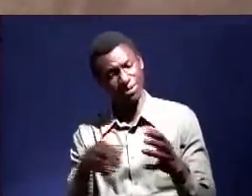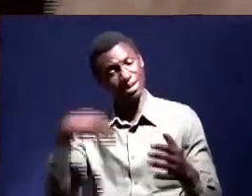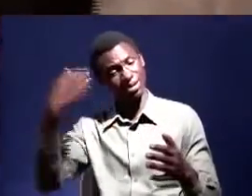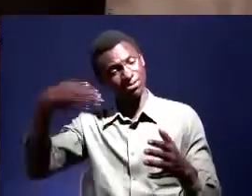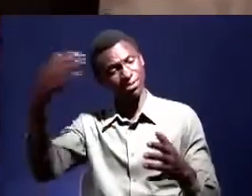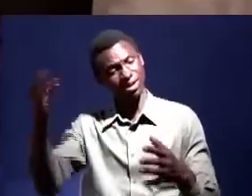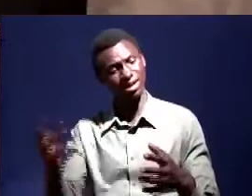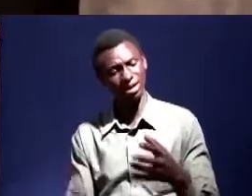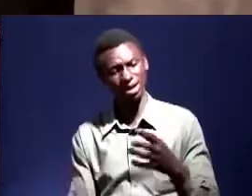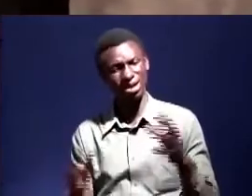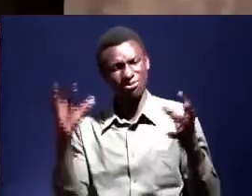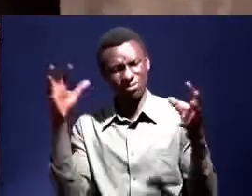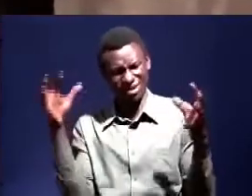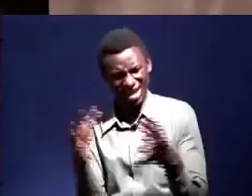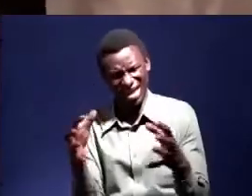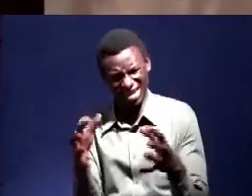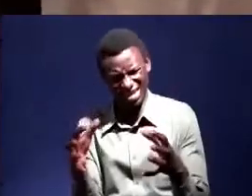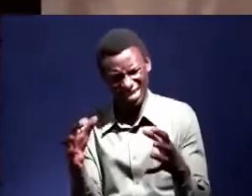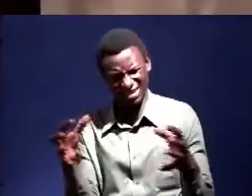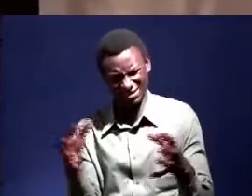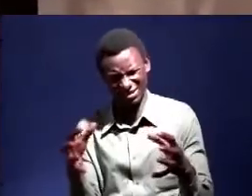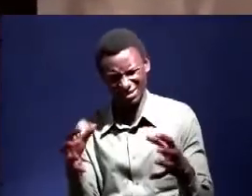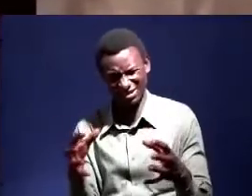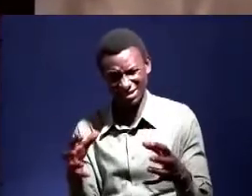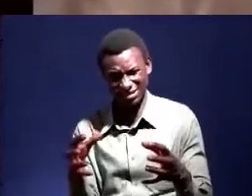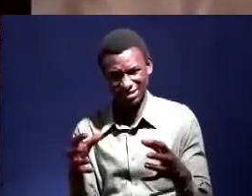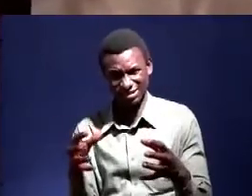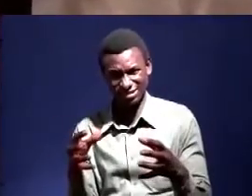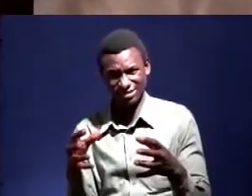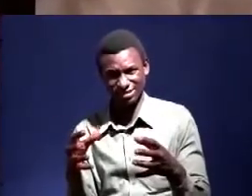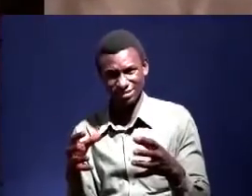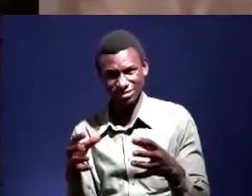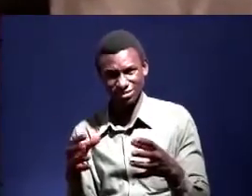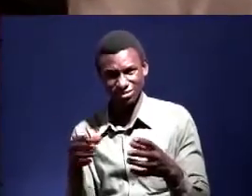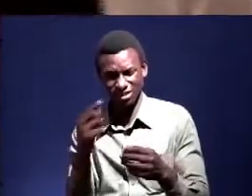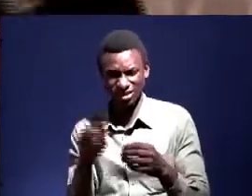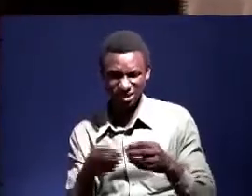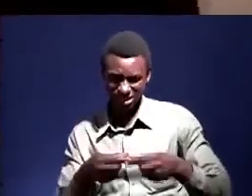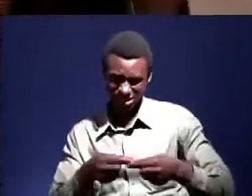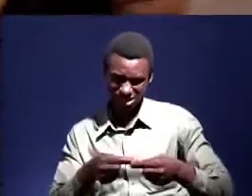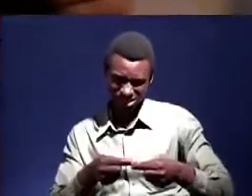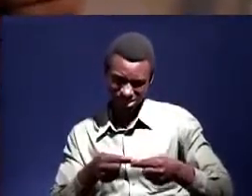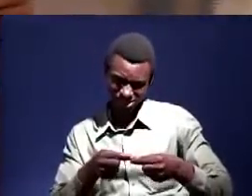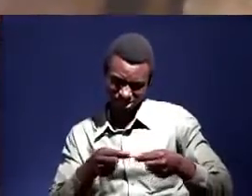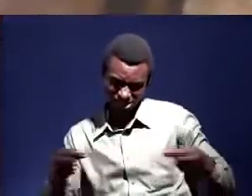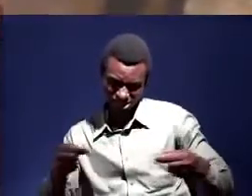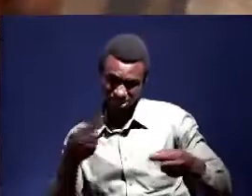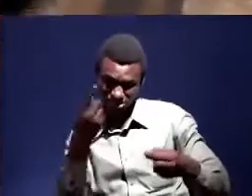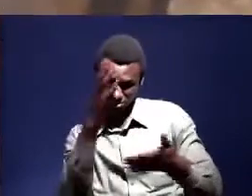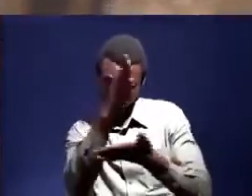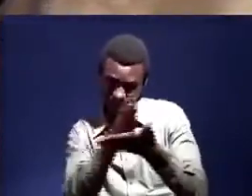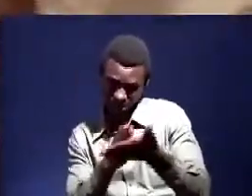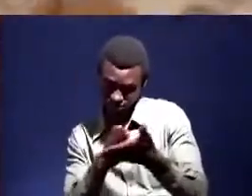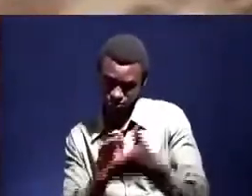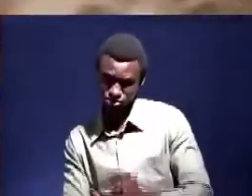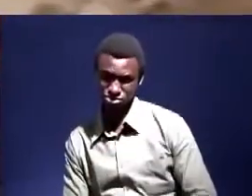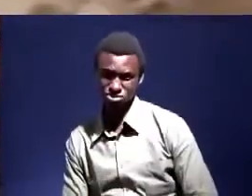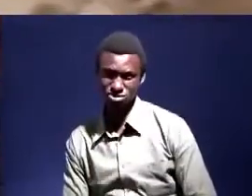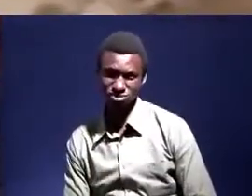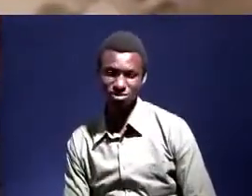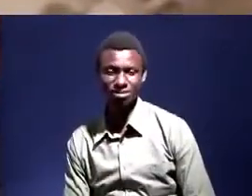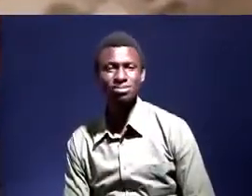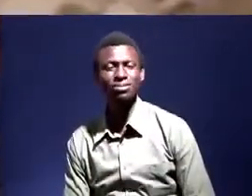endelea kuganda kwa zaidi ya mita na nusu au inchi moja na nusu. The temperatures were